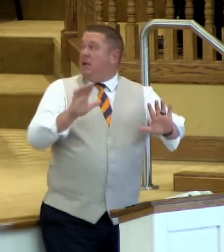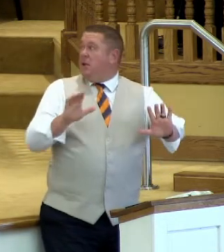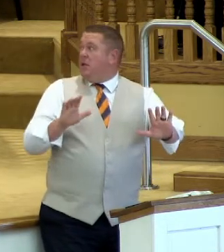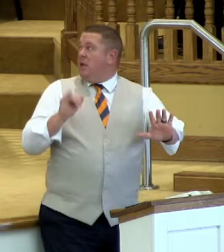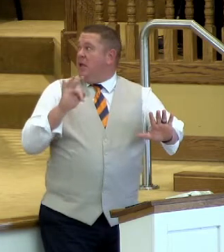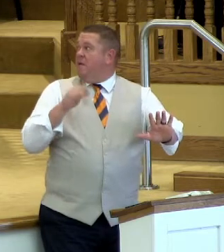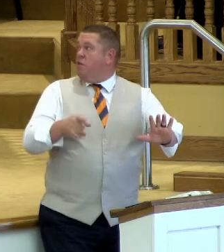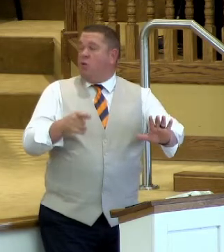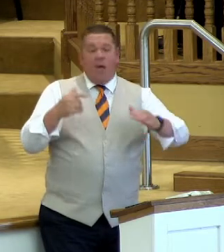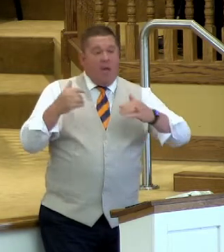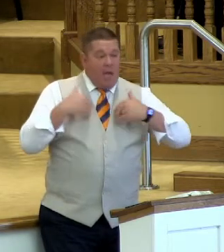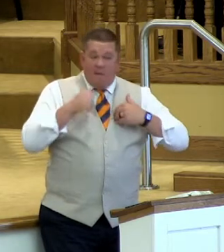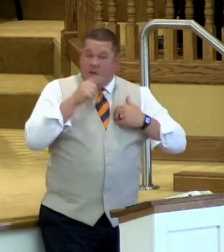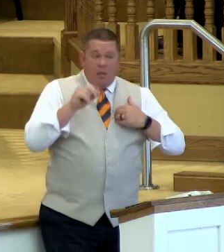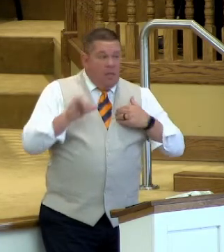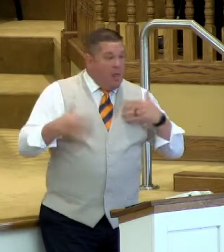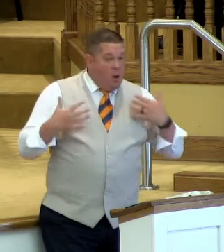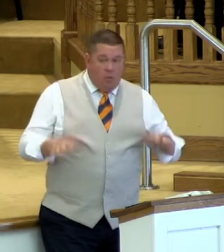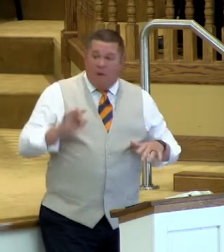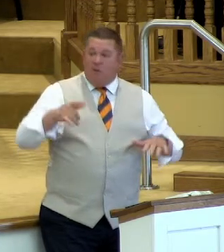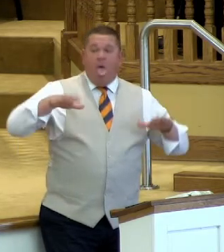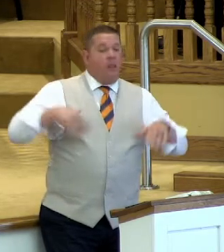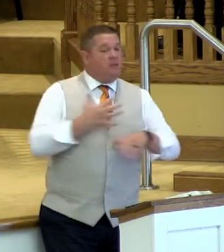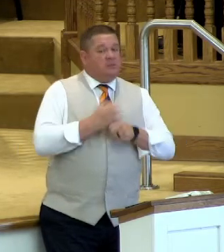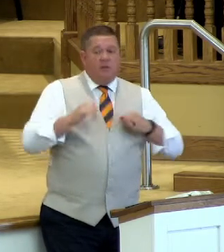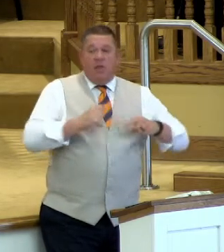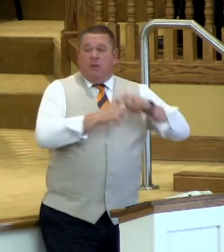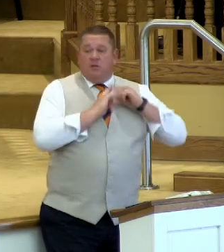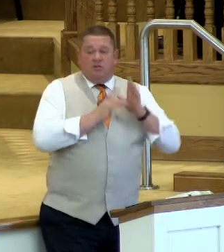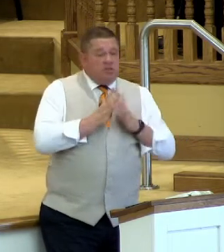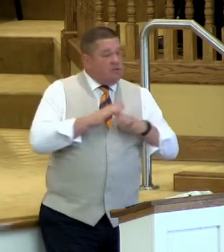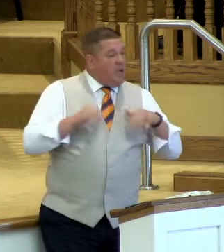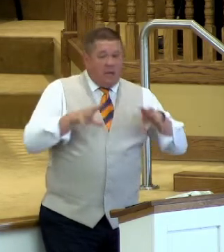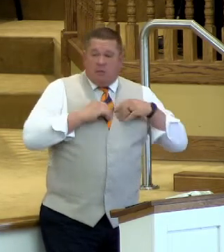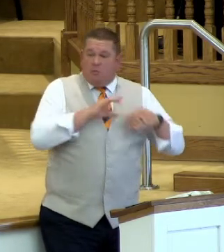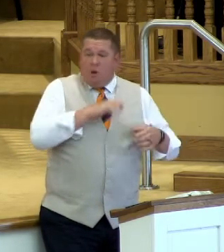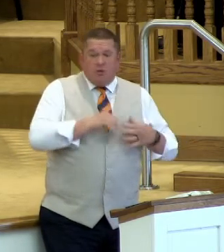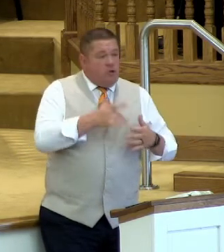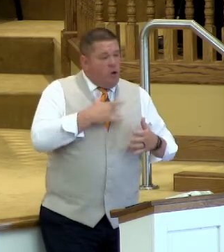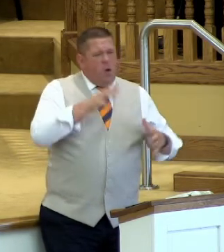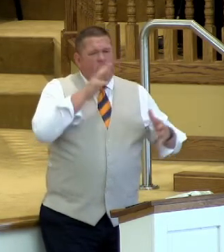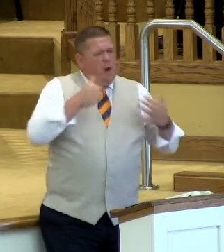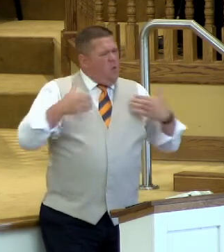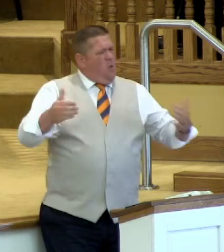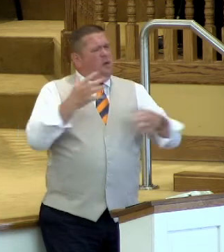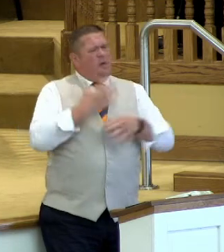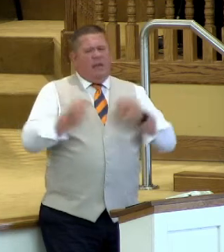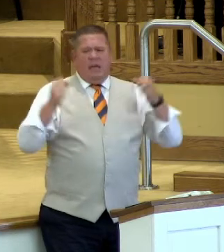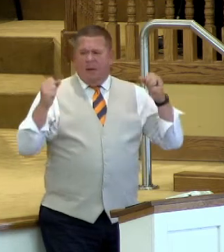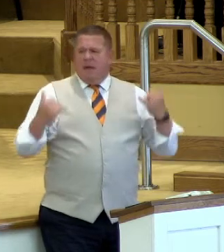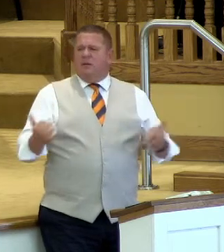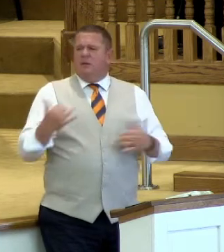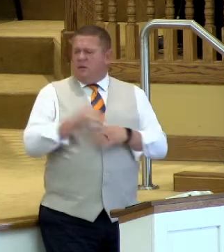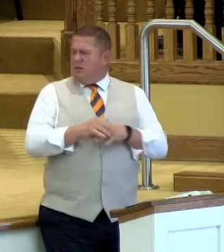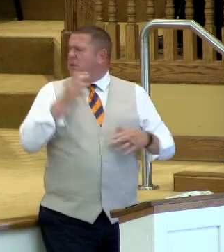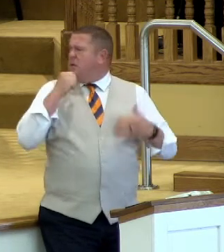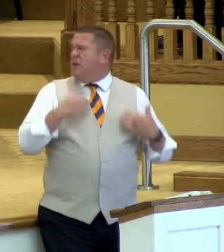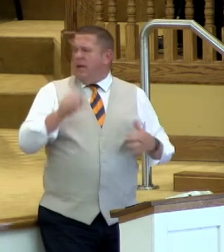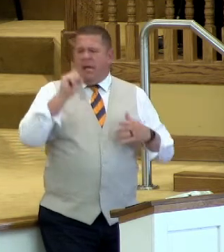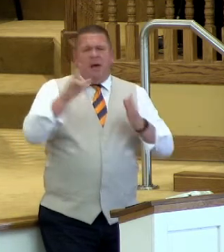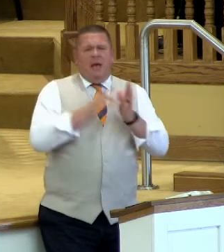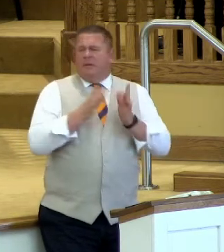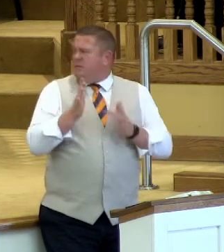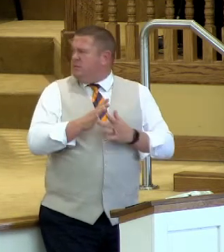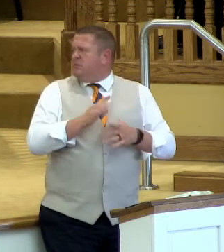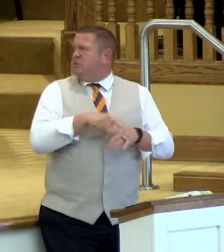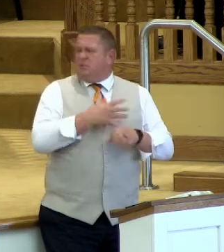quick, if you haven't done that already, if you haven't been saved, you haven't asked Christ into your heart, why not go ahead and settle that tonight? Why not go ahead and ask